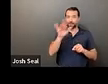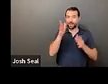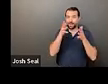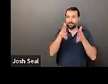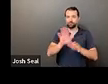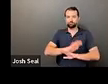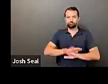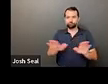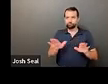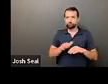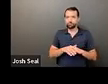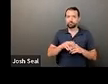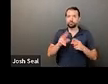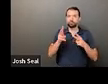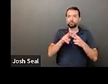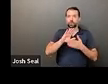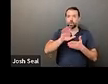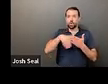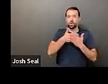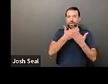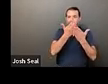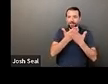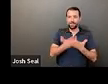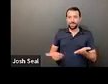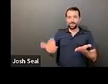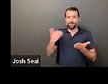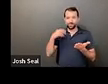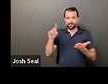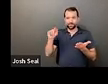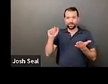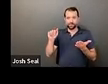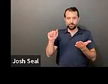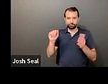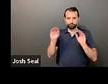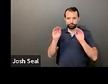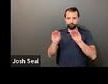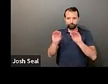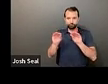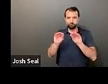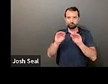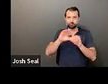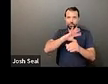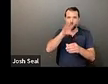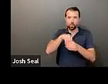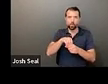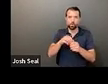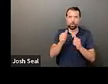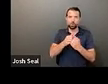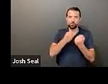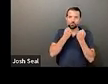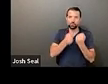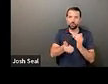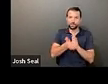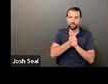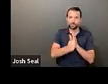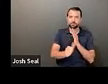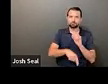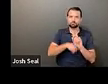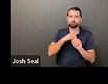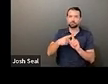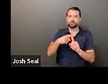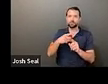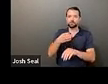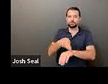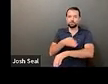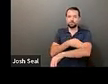include data, include strengths and weaknesses. That eligibility form needs to have signatures. Don't forget